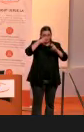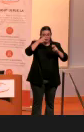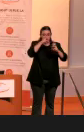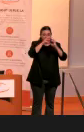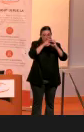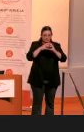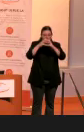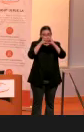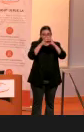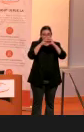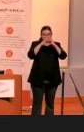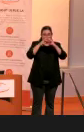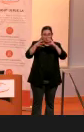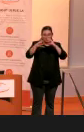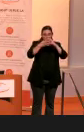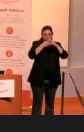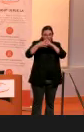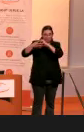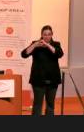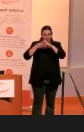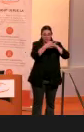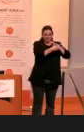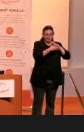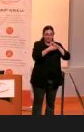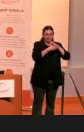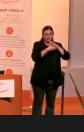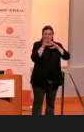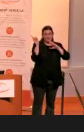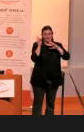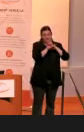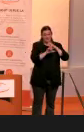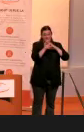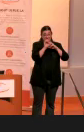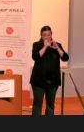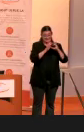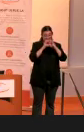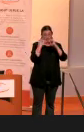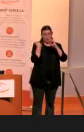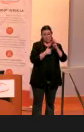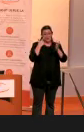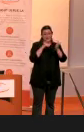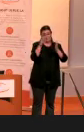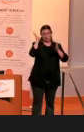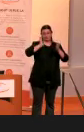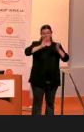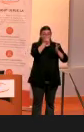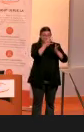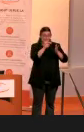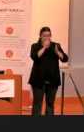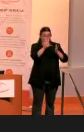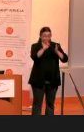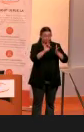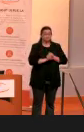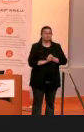inflammation. This is actually where the original LE cell came from in 1948.